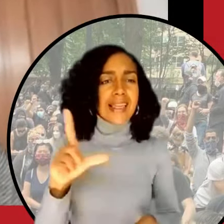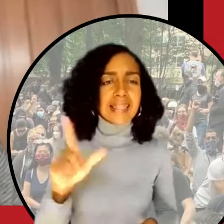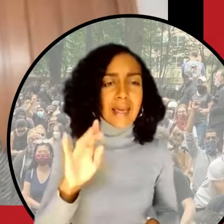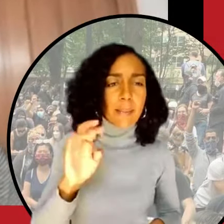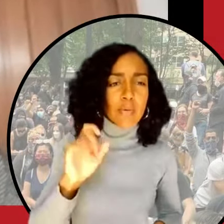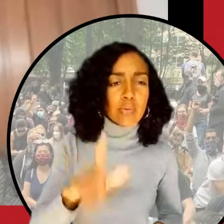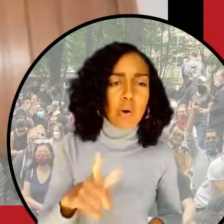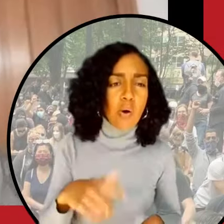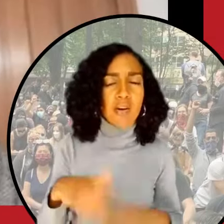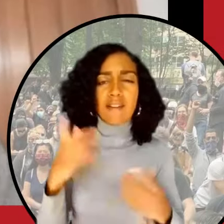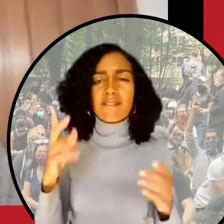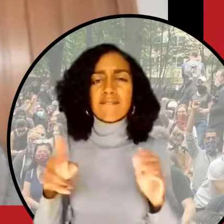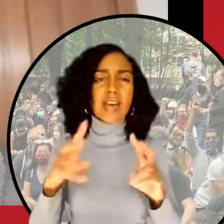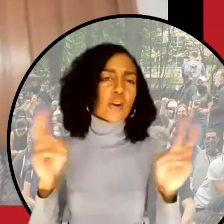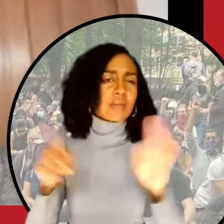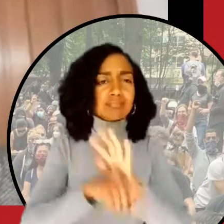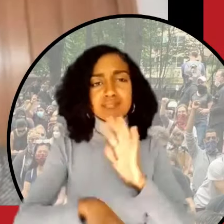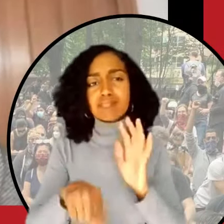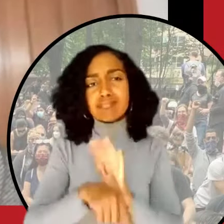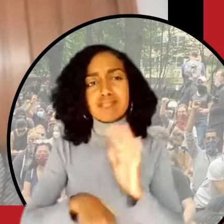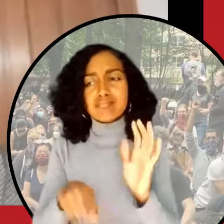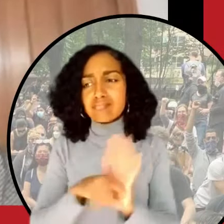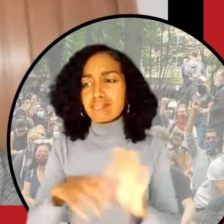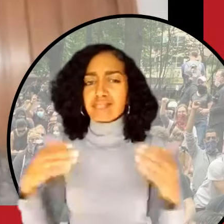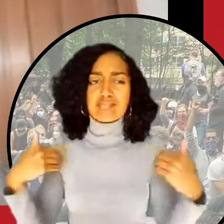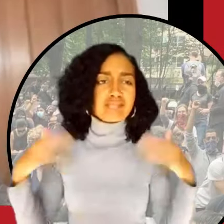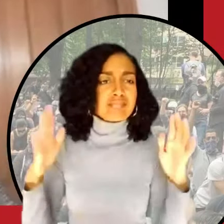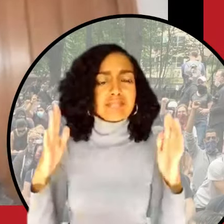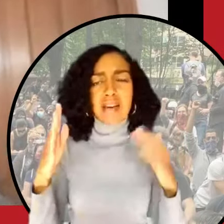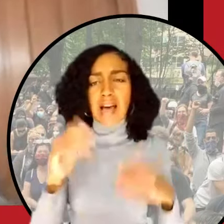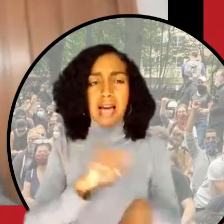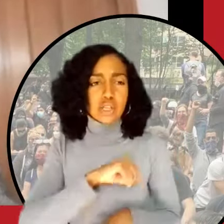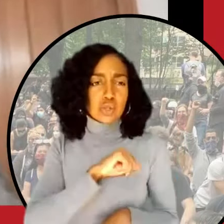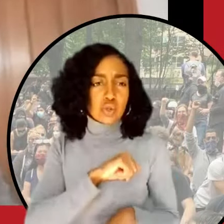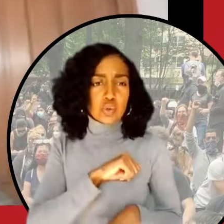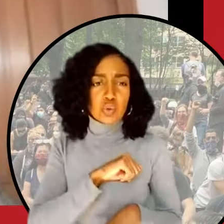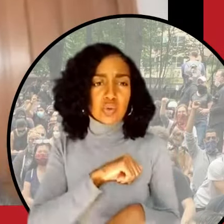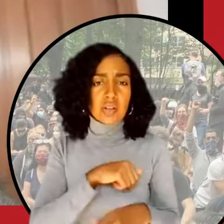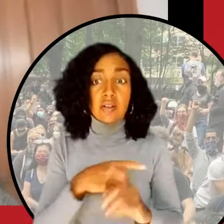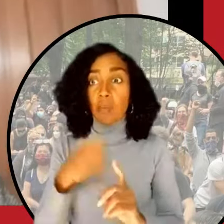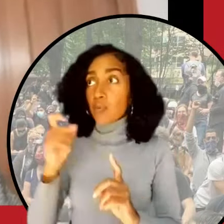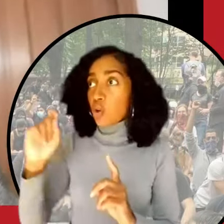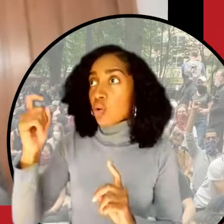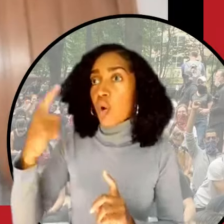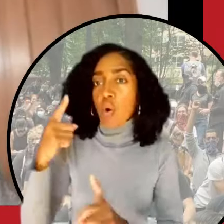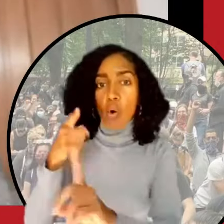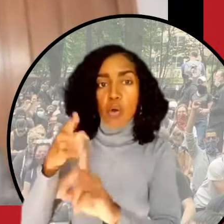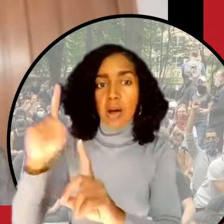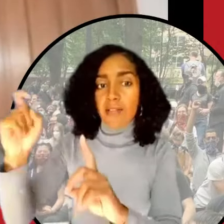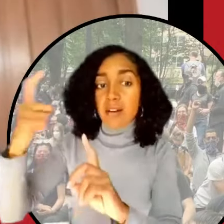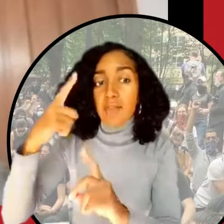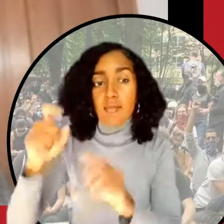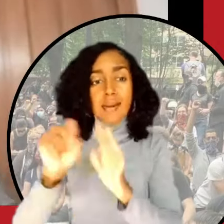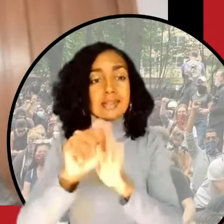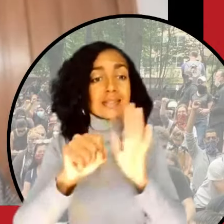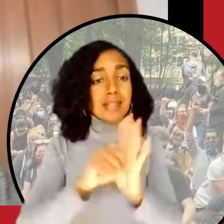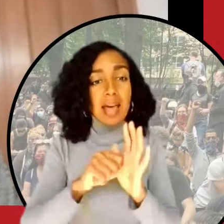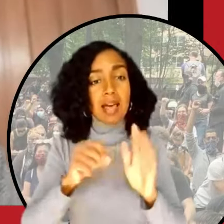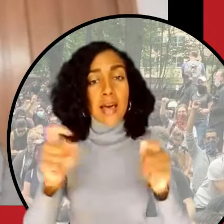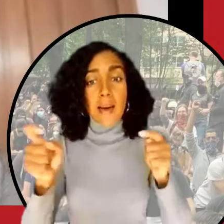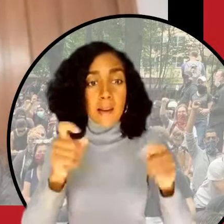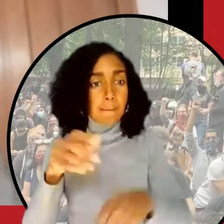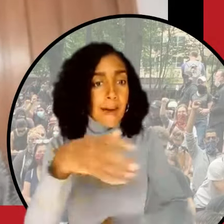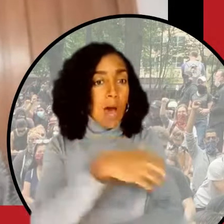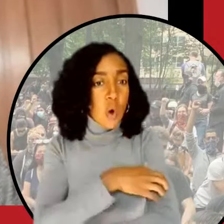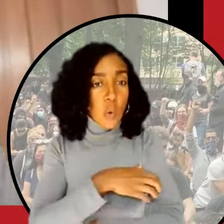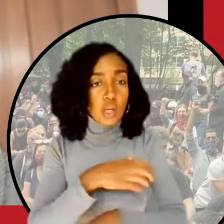the goal of taking state power, of being able to refound the whole country, not just your community and not just